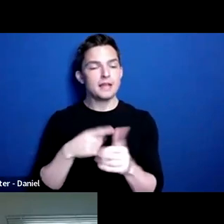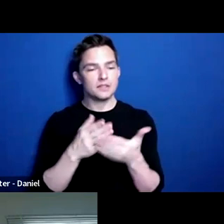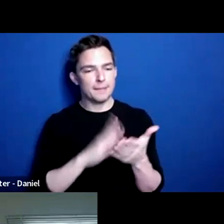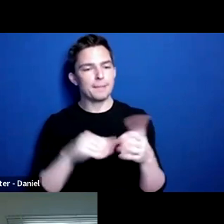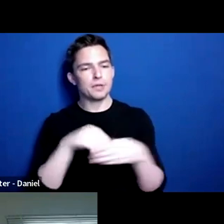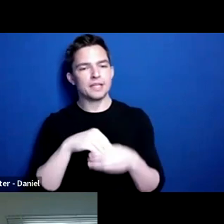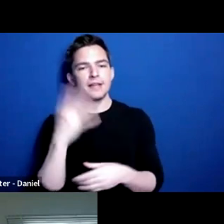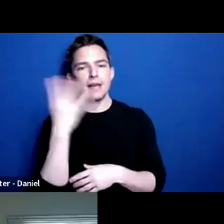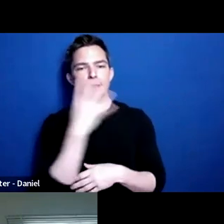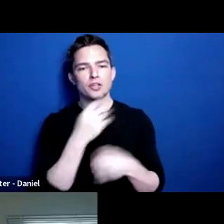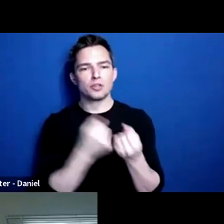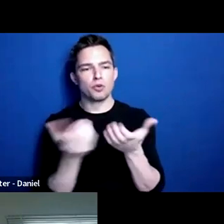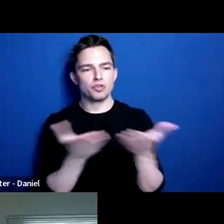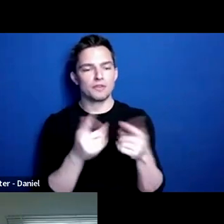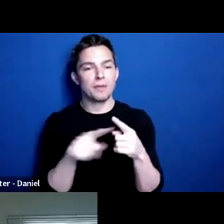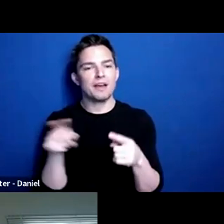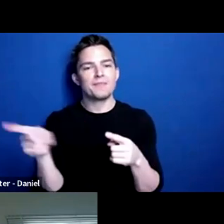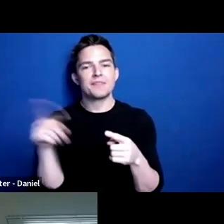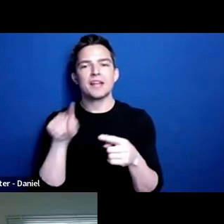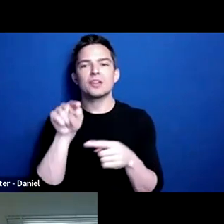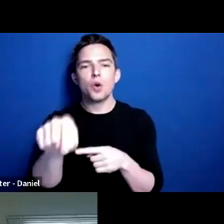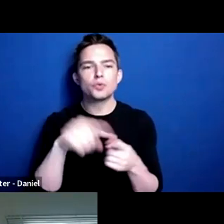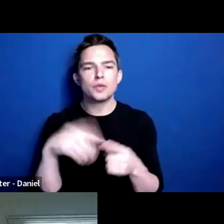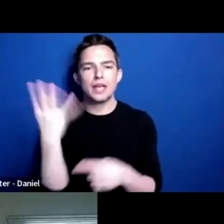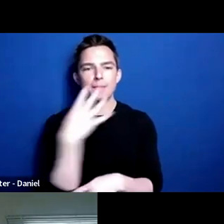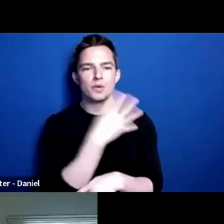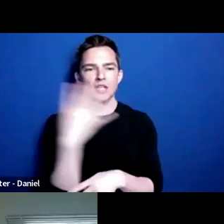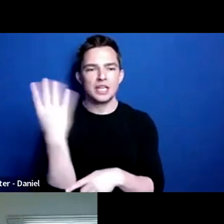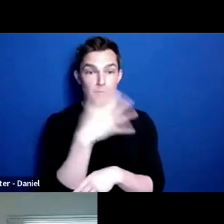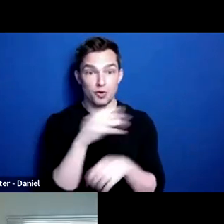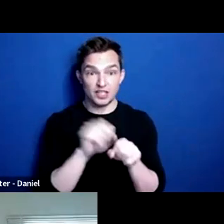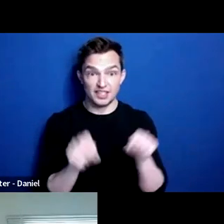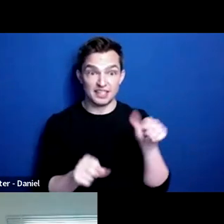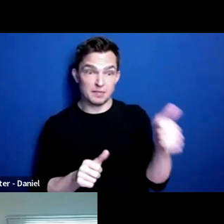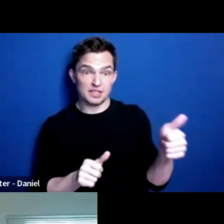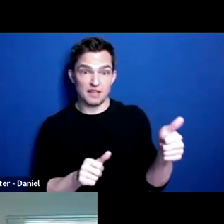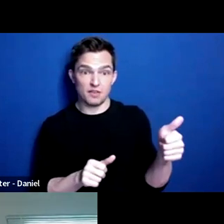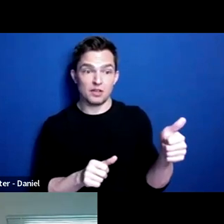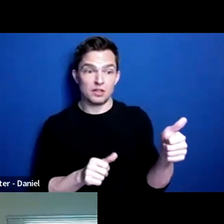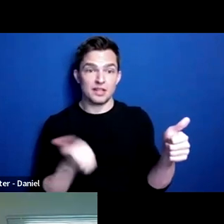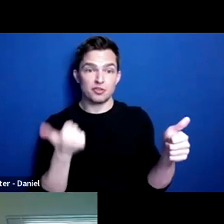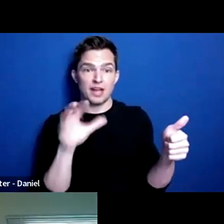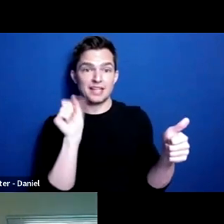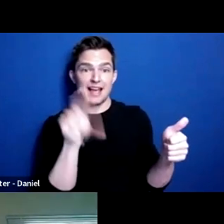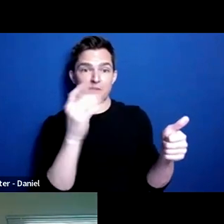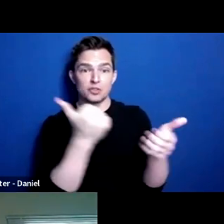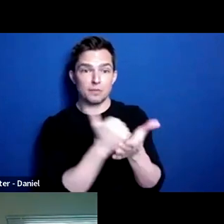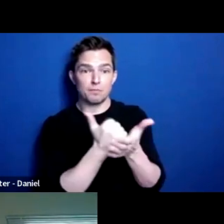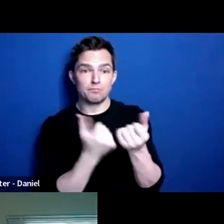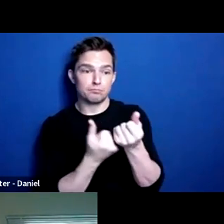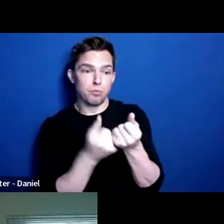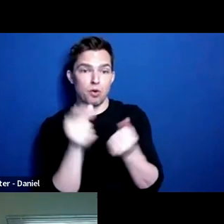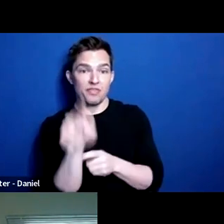and services. But then when they turn to the immigration system, or look to get support within the system, quote unquote,